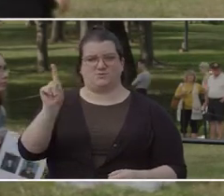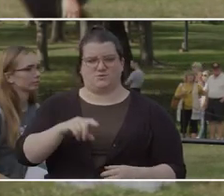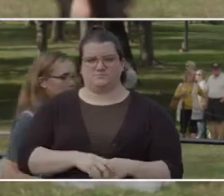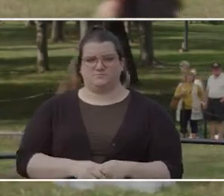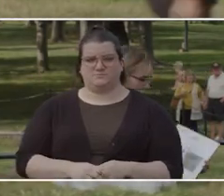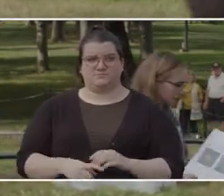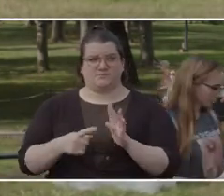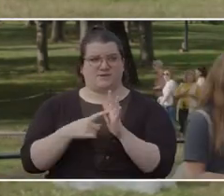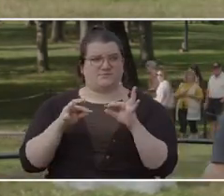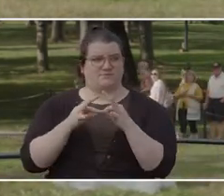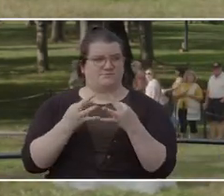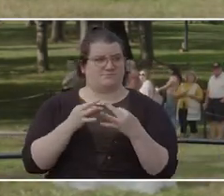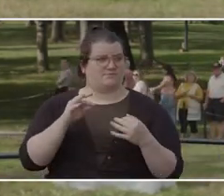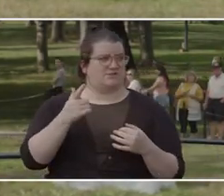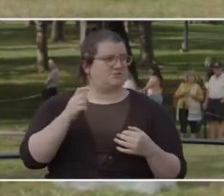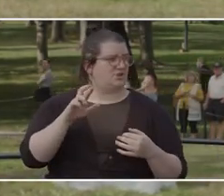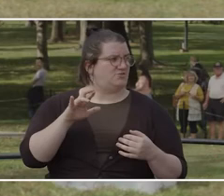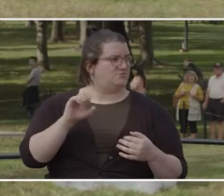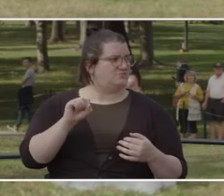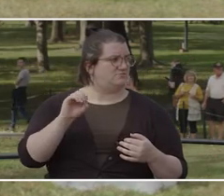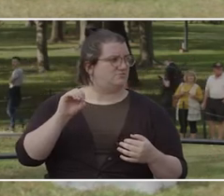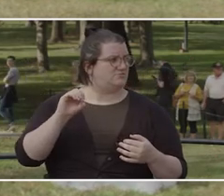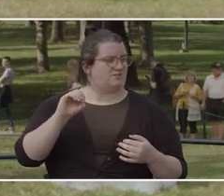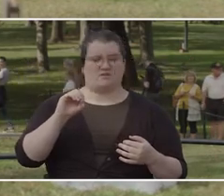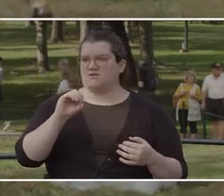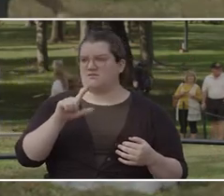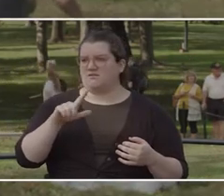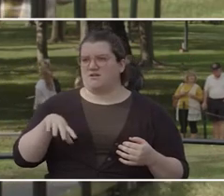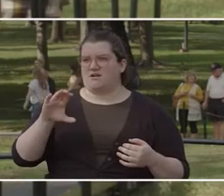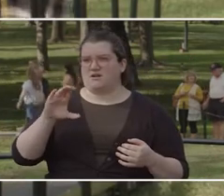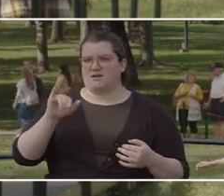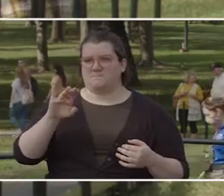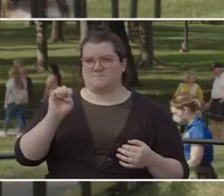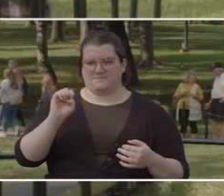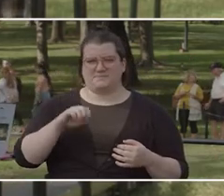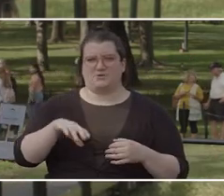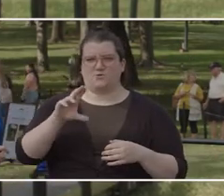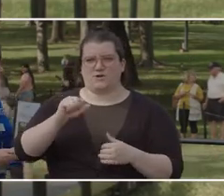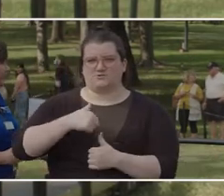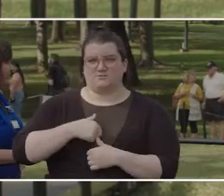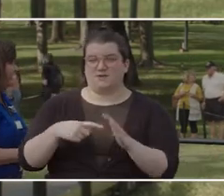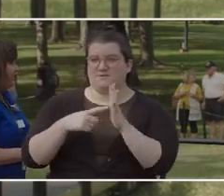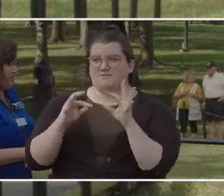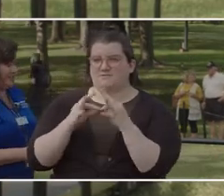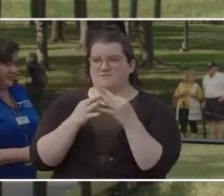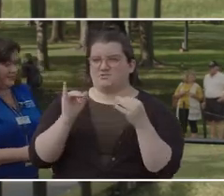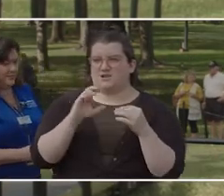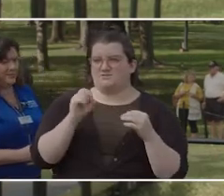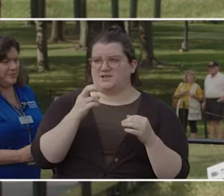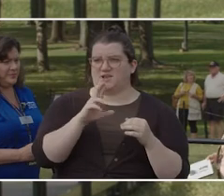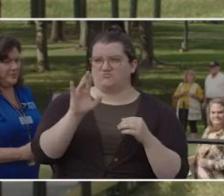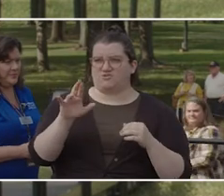On behalf of the family of Jaroslaw Klimak, U.S. Army. On behalf of the family of James Henry